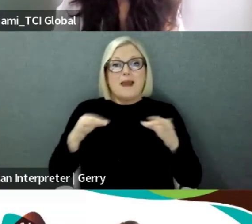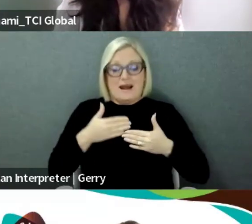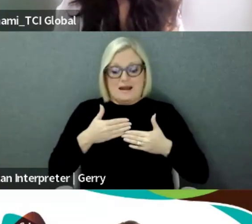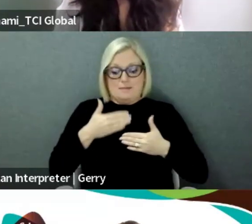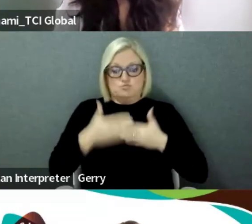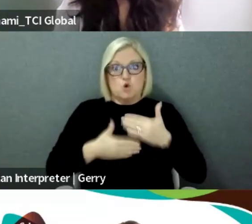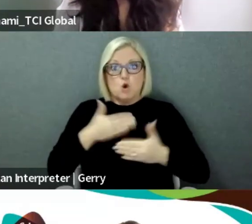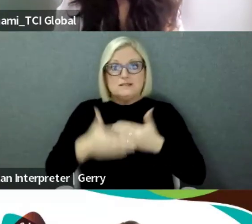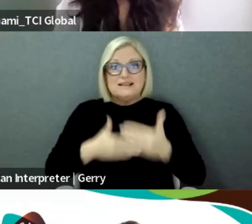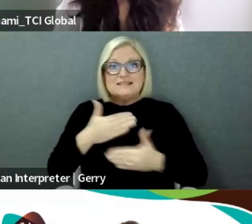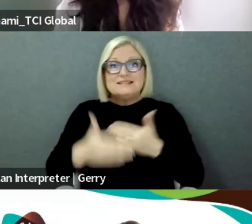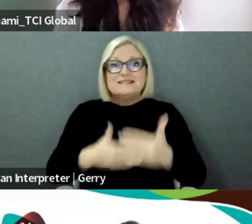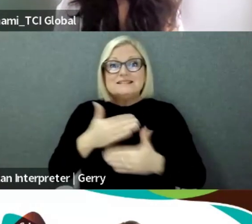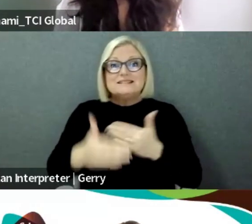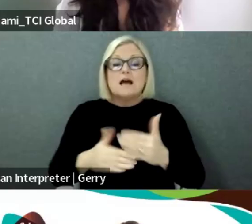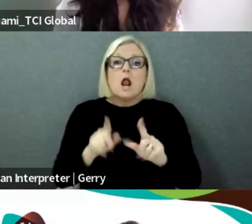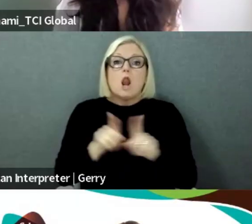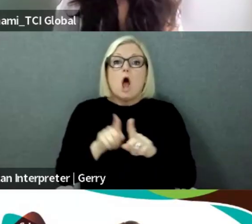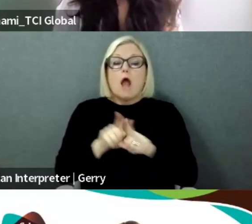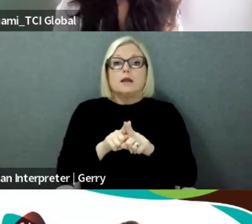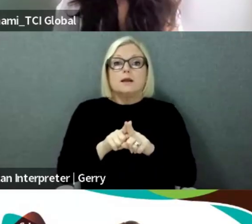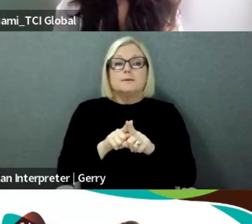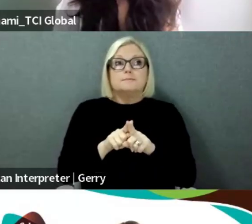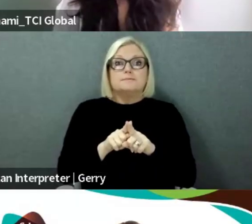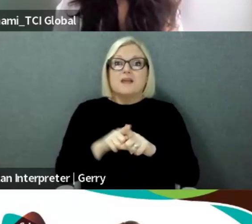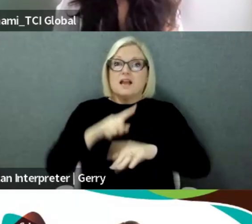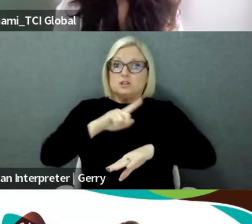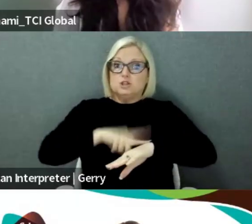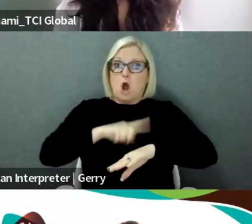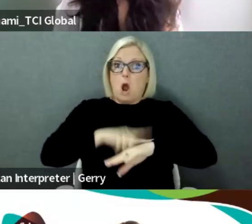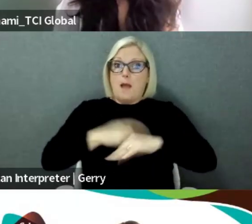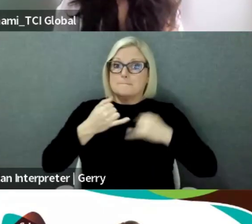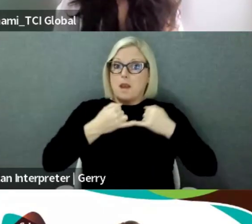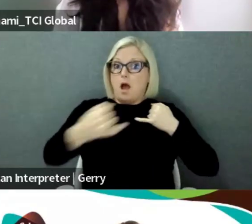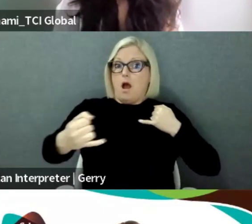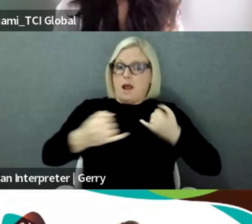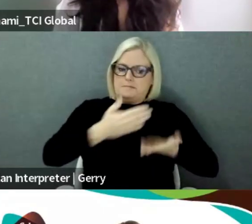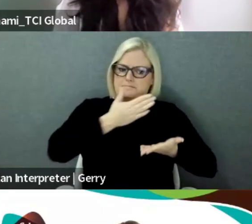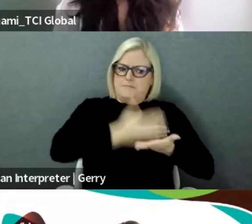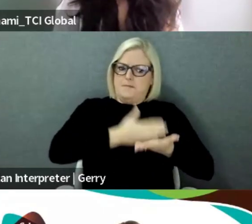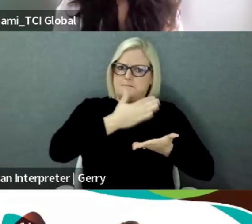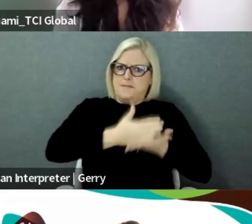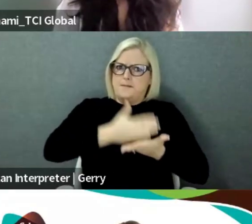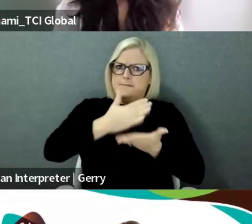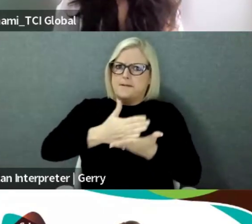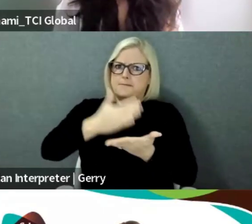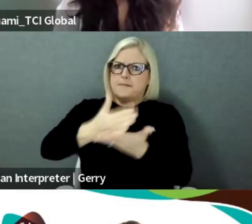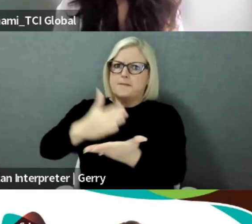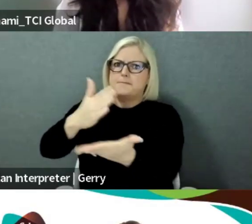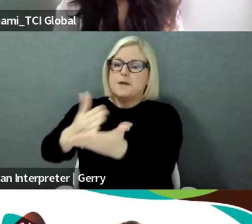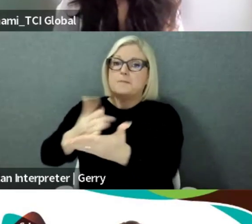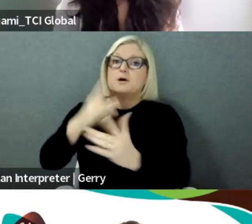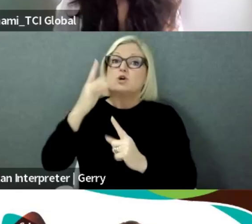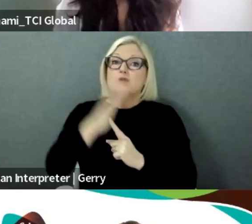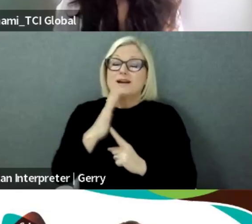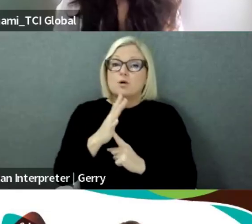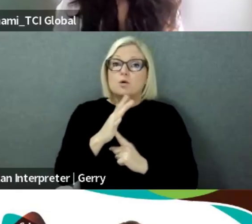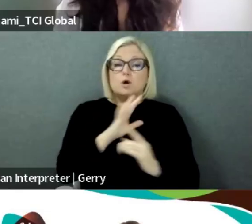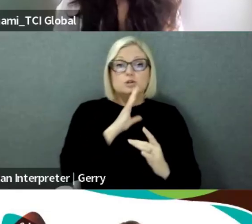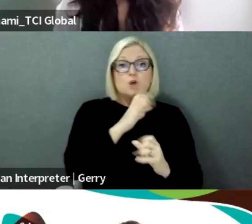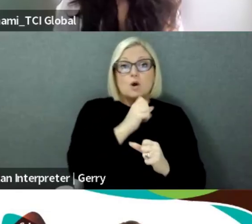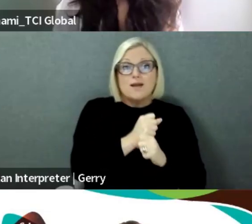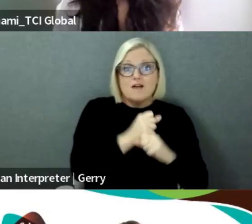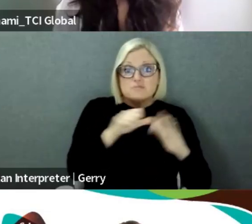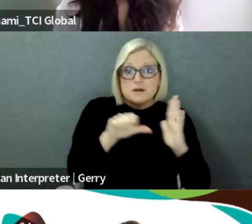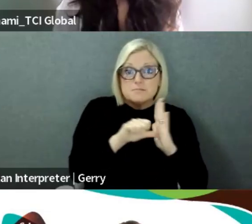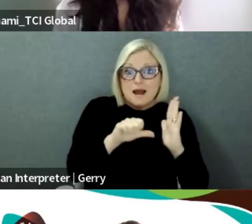Having time-bound roadmaps are really critical. Governments and donors can be working together